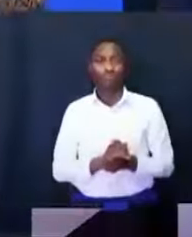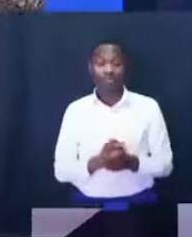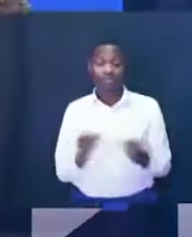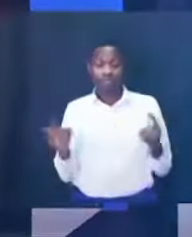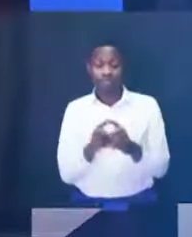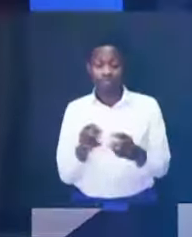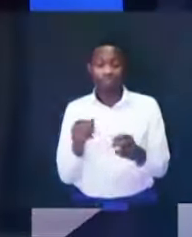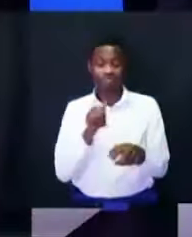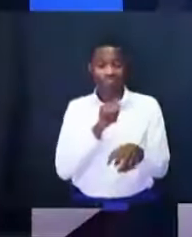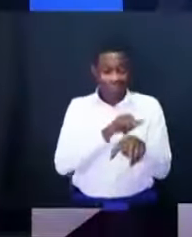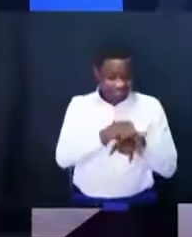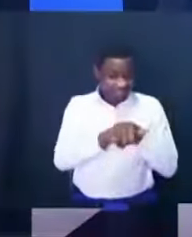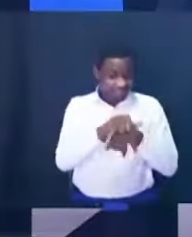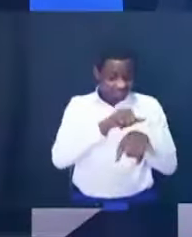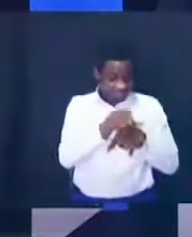it is his very